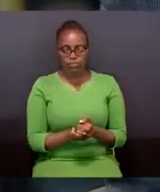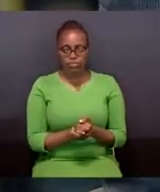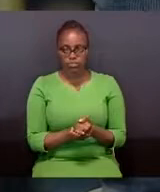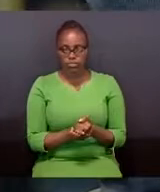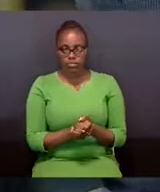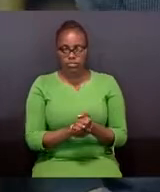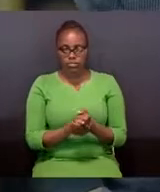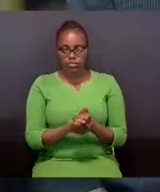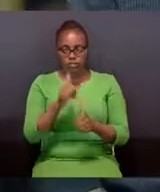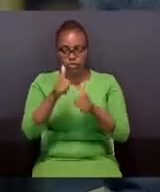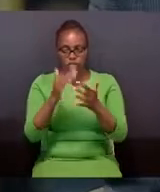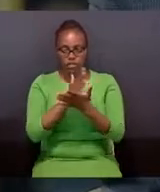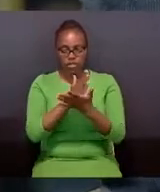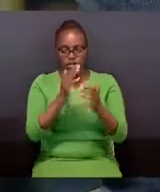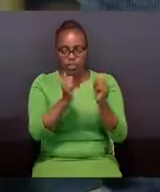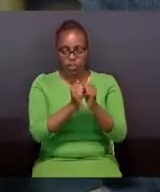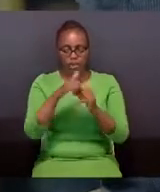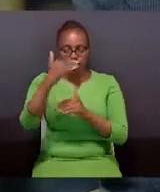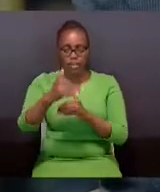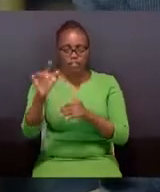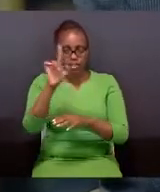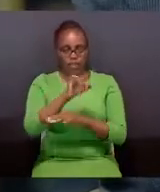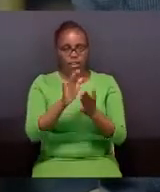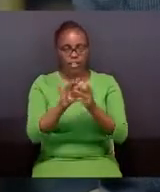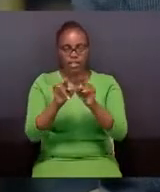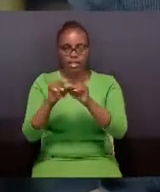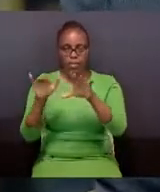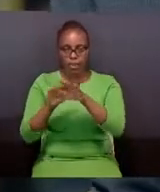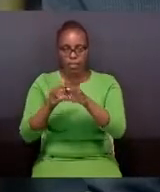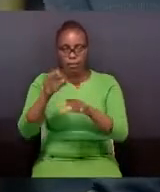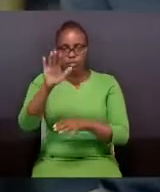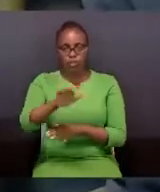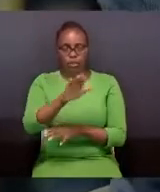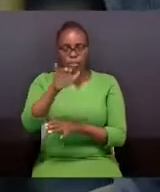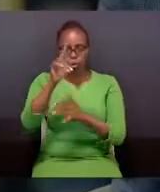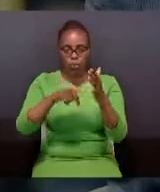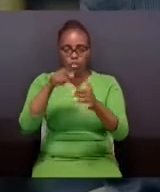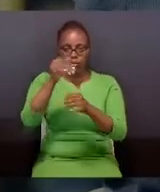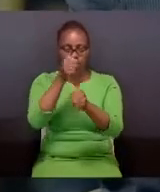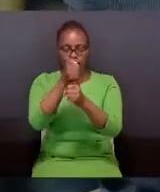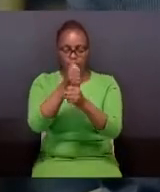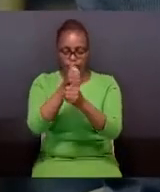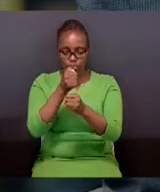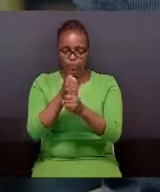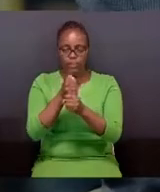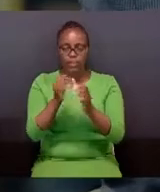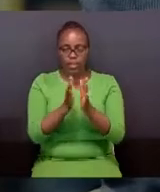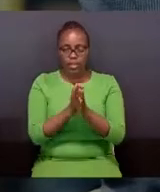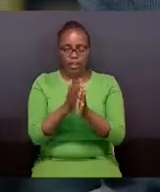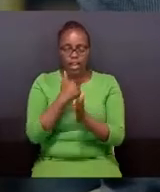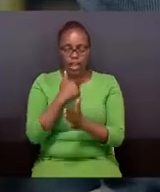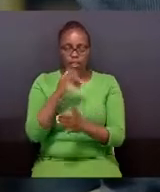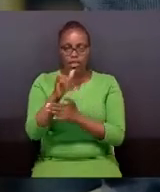know, sharing everything on a daily basis as members of parliament do, I don't have